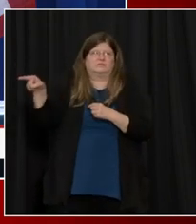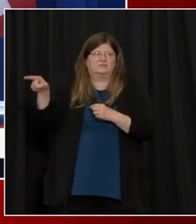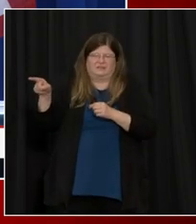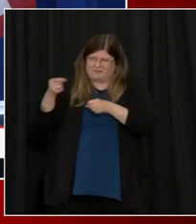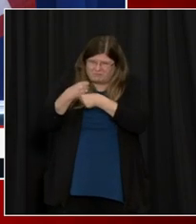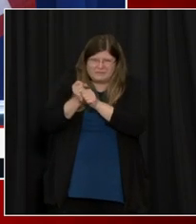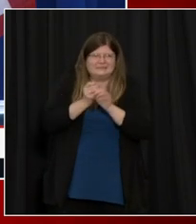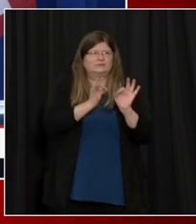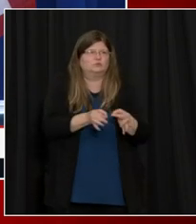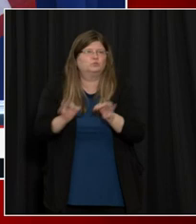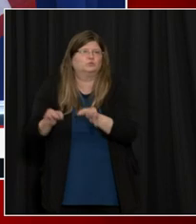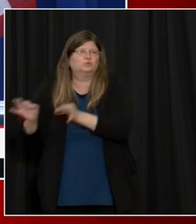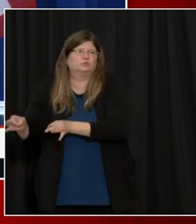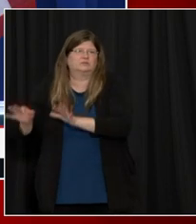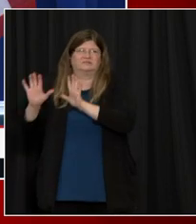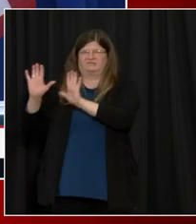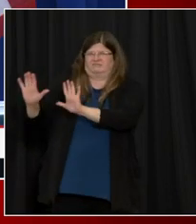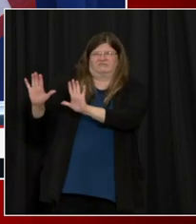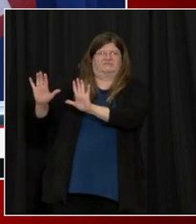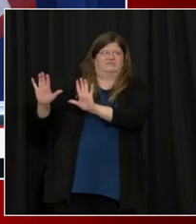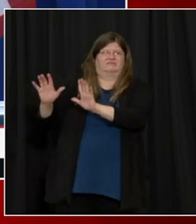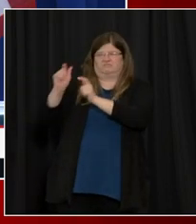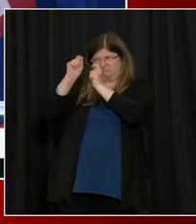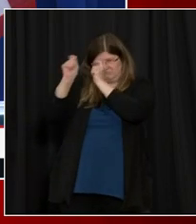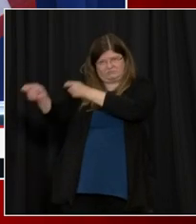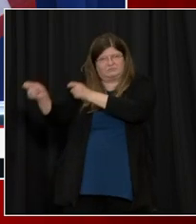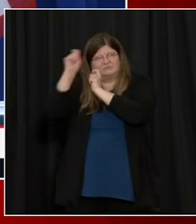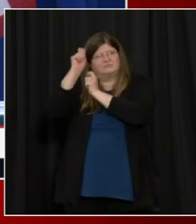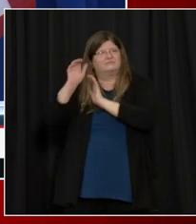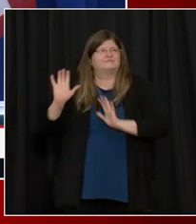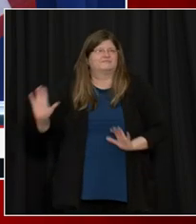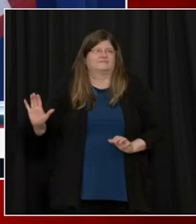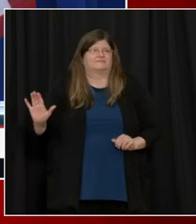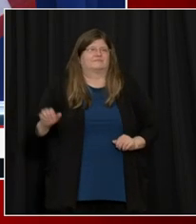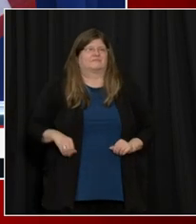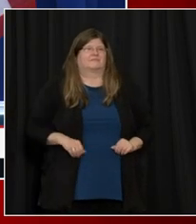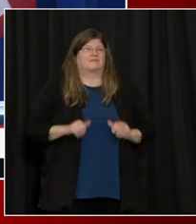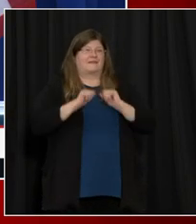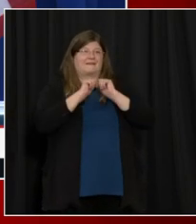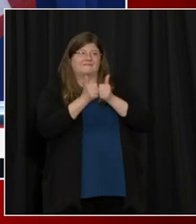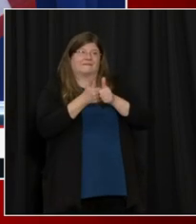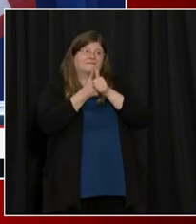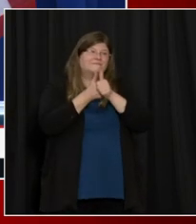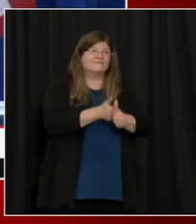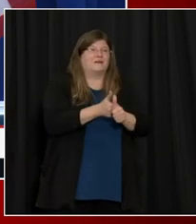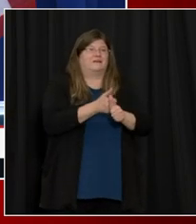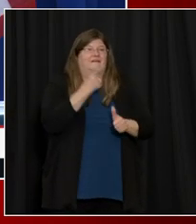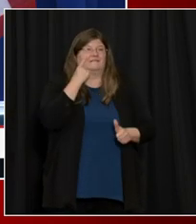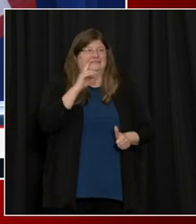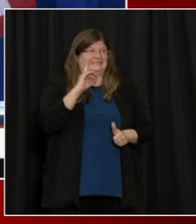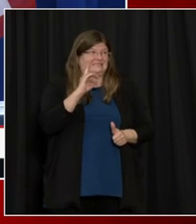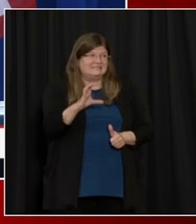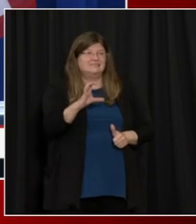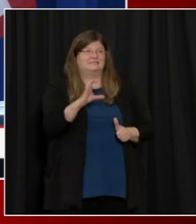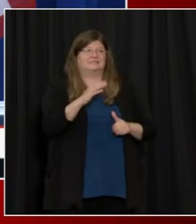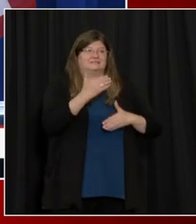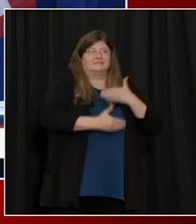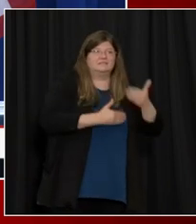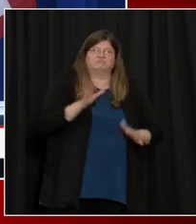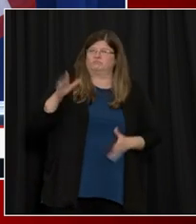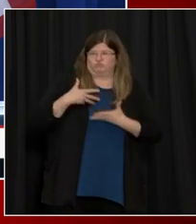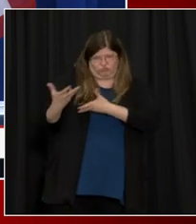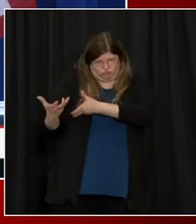on enforcing the stay-at-home order in this case. And so I have great confidence